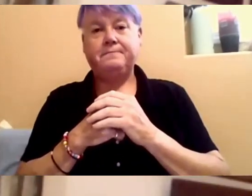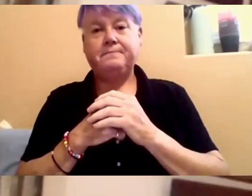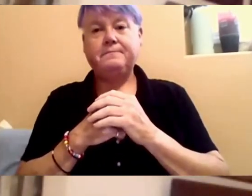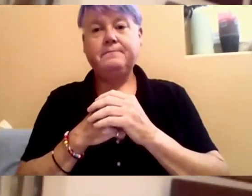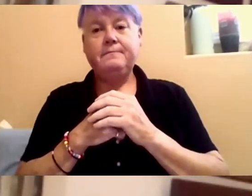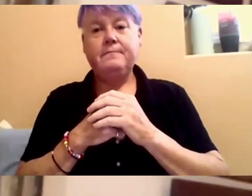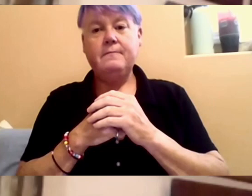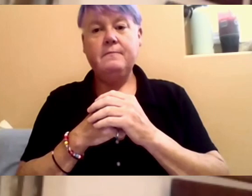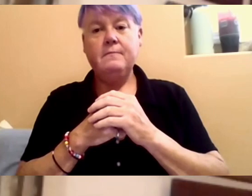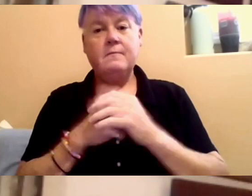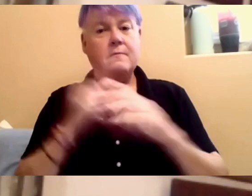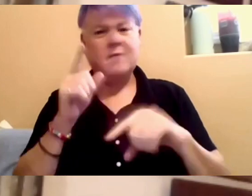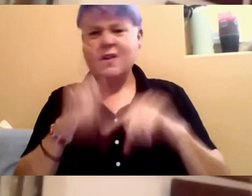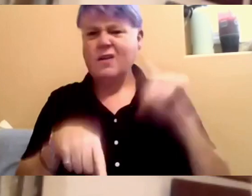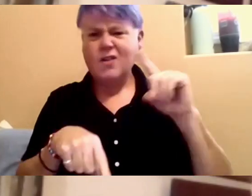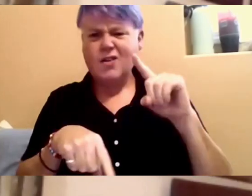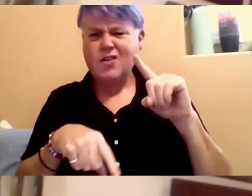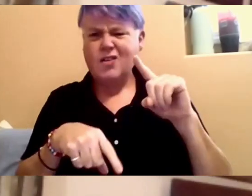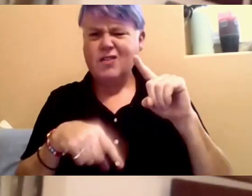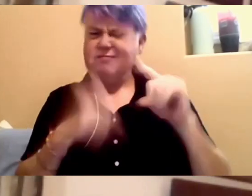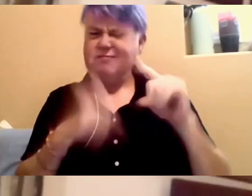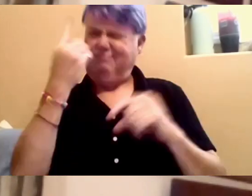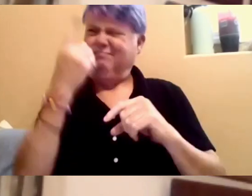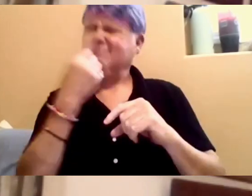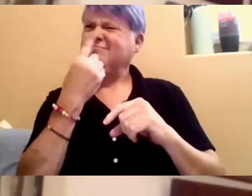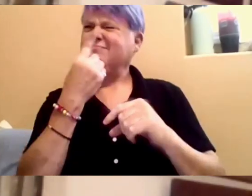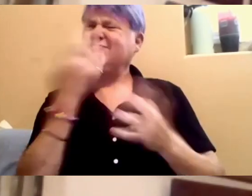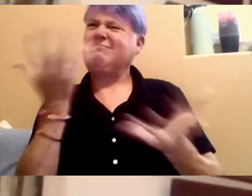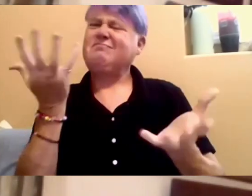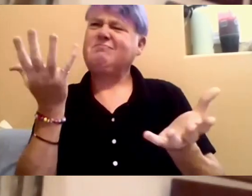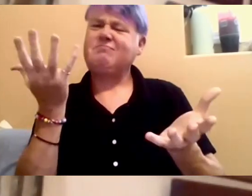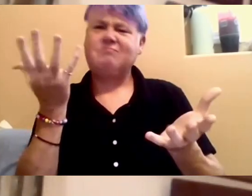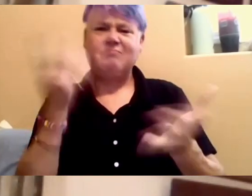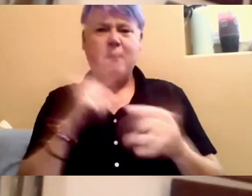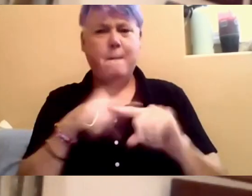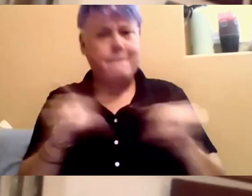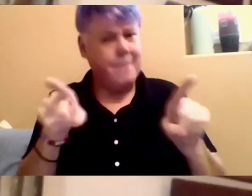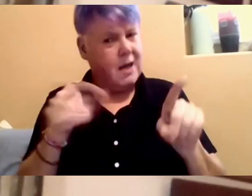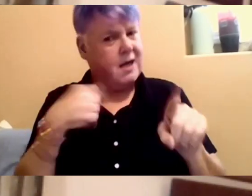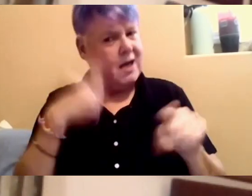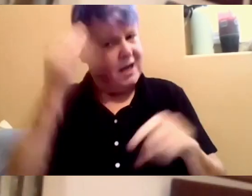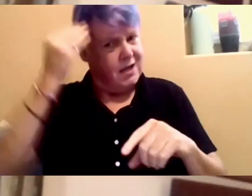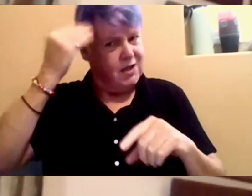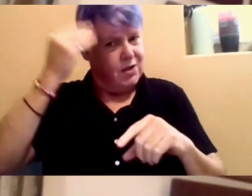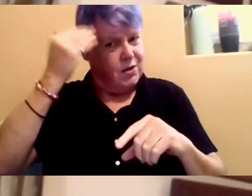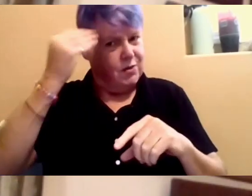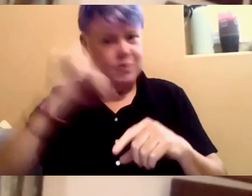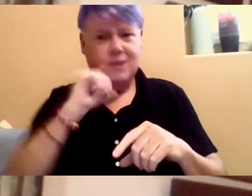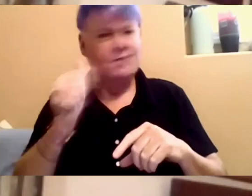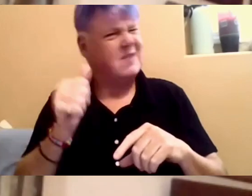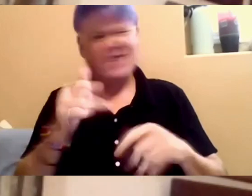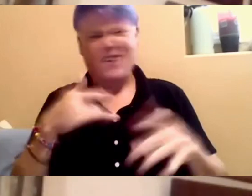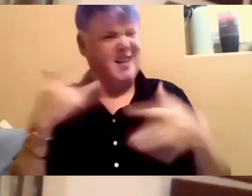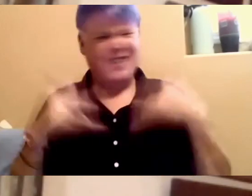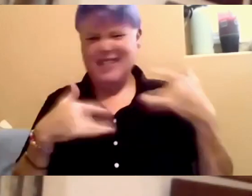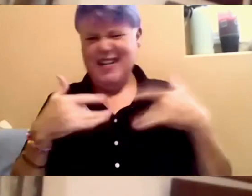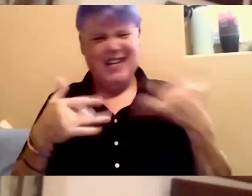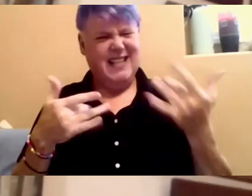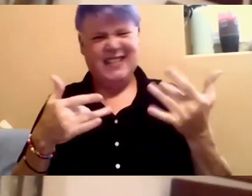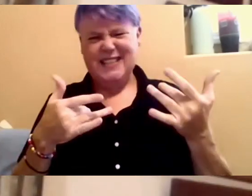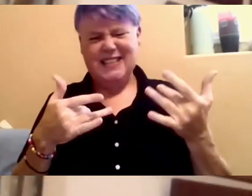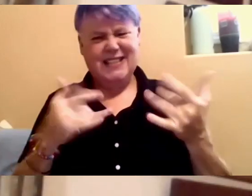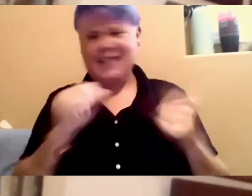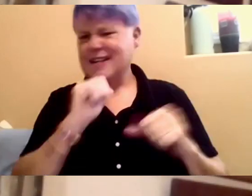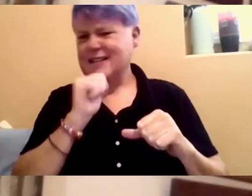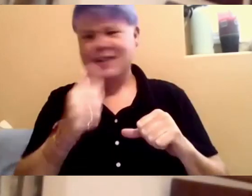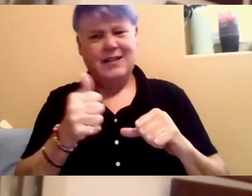I couldn't figure out who he was, but I knew he wasn't very exciting, certainly not